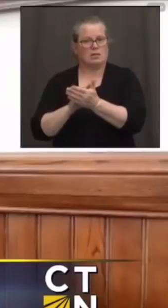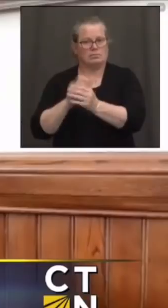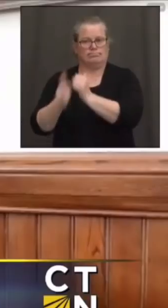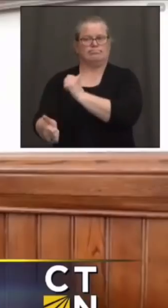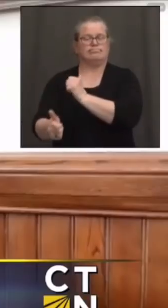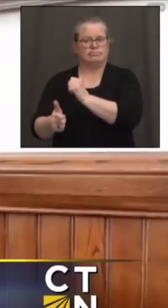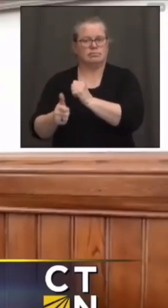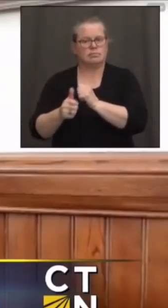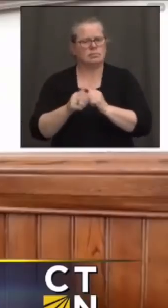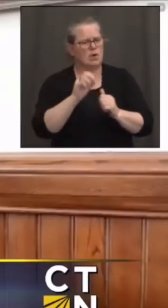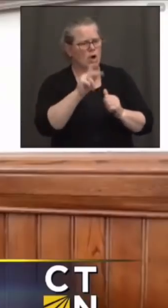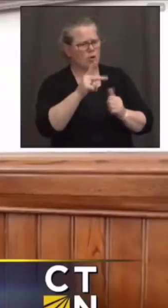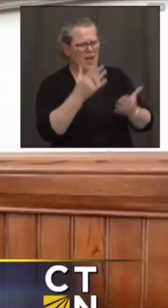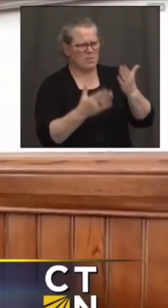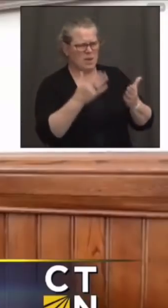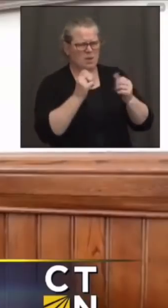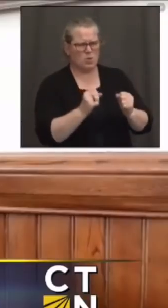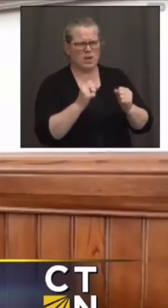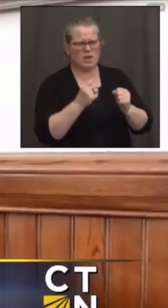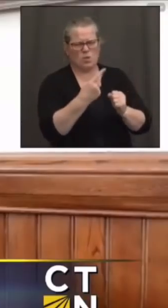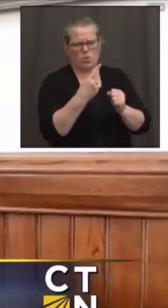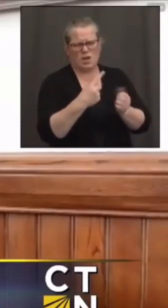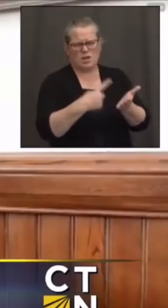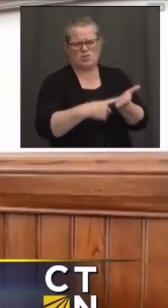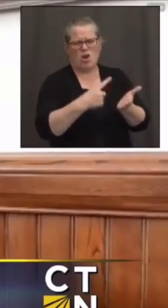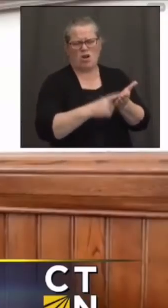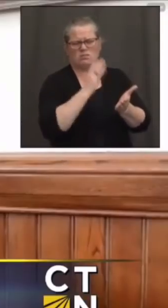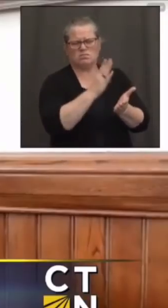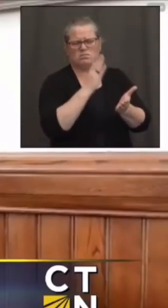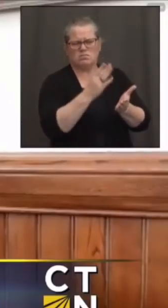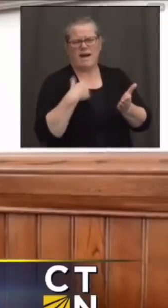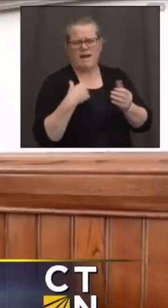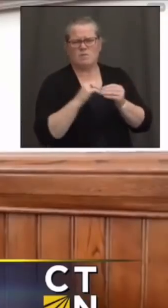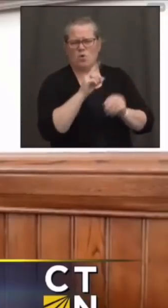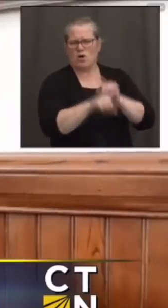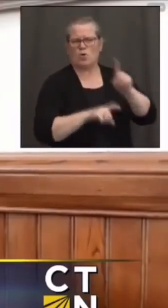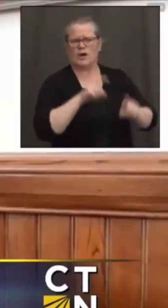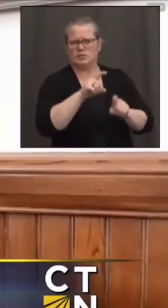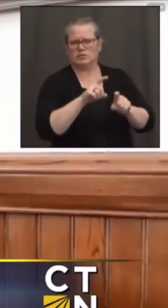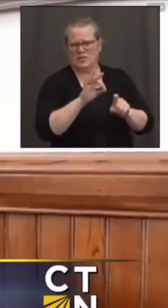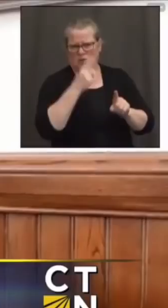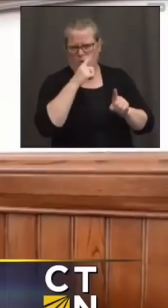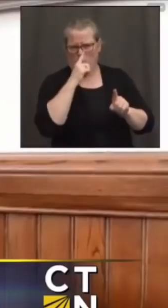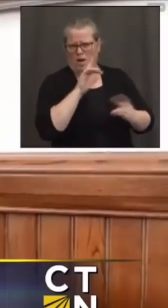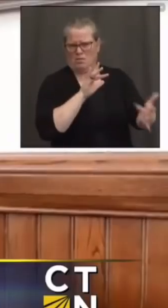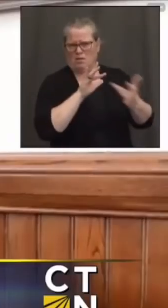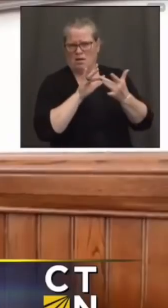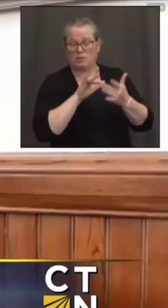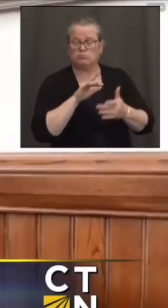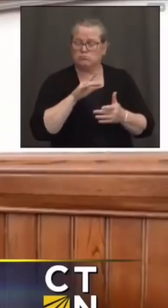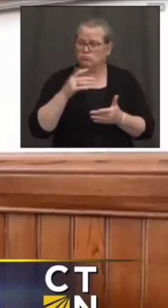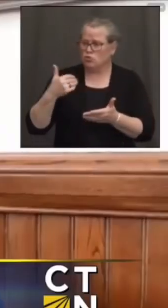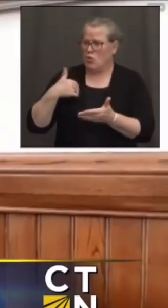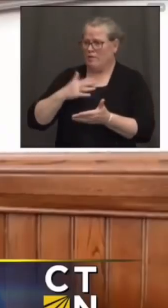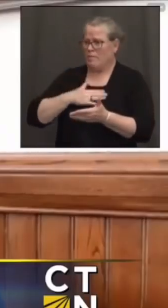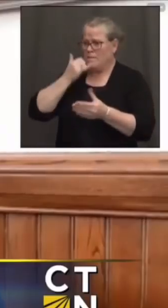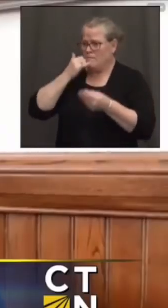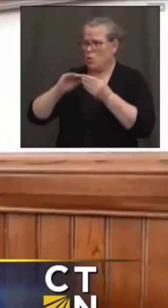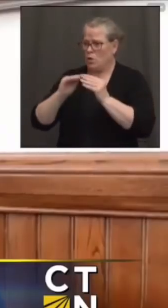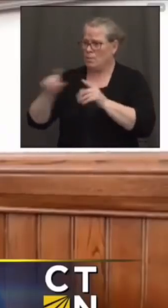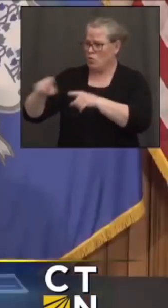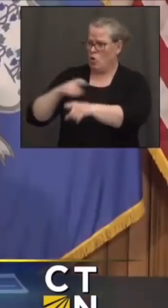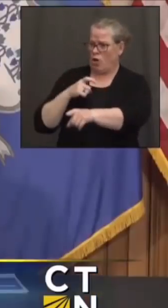talk offline, but I have a lot more questions for you on this, if you could reach out. Yep, thanks. You have my number. Feel free to call me. Thank you.